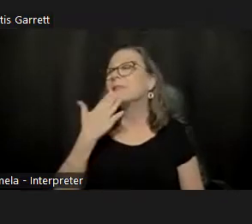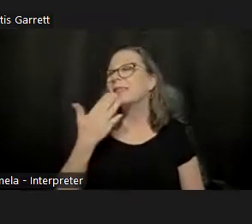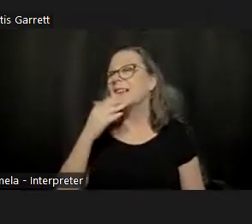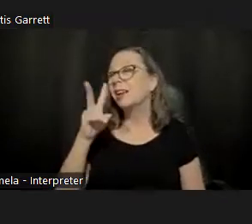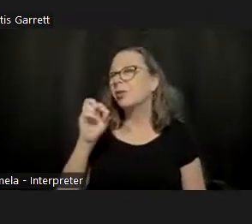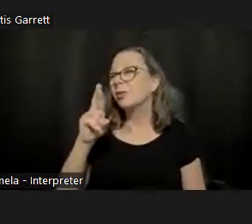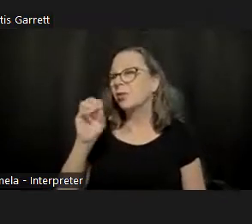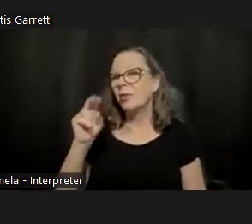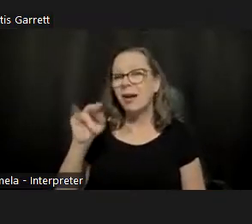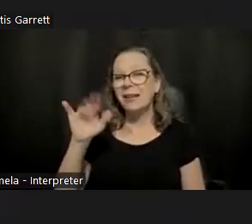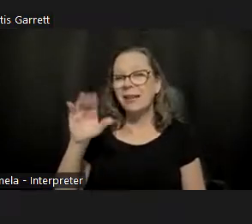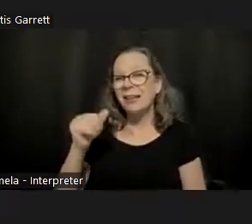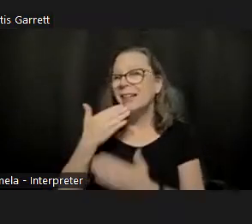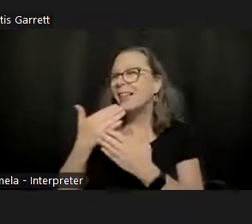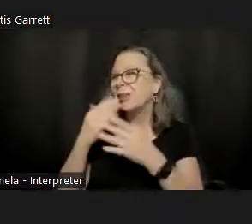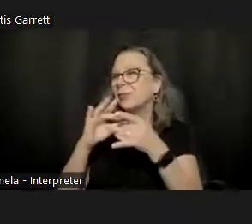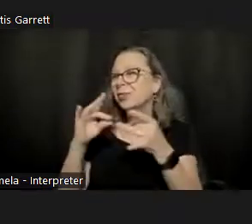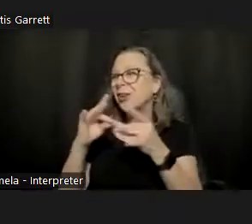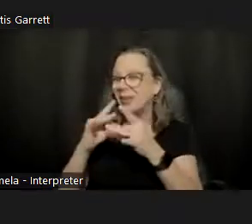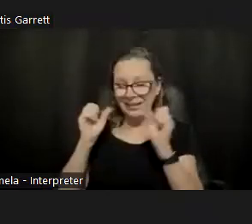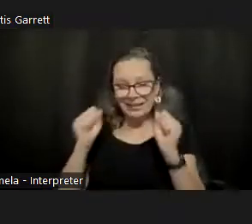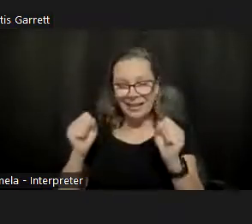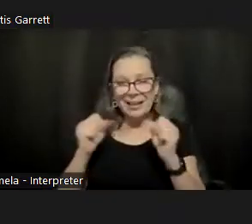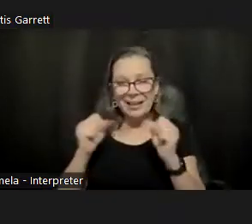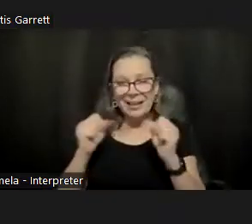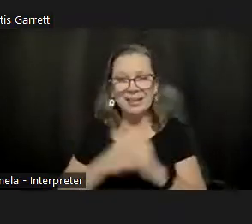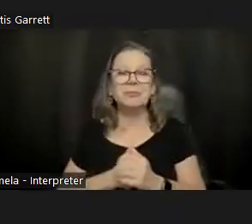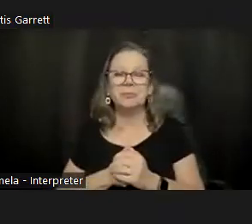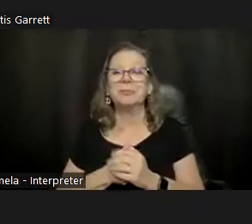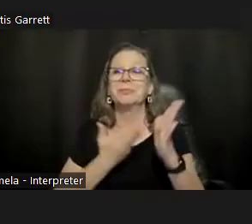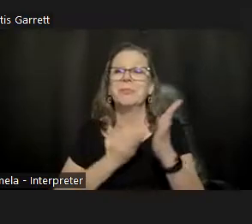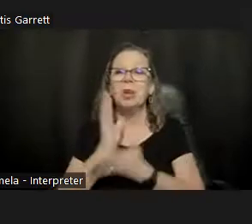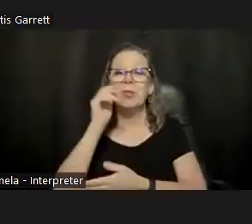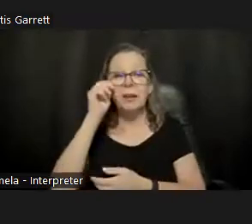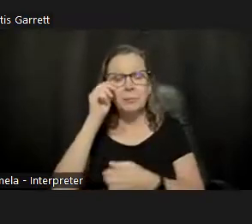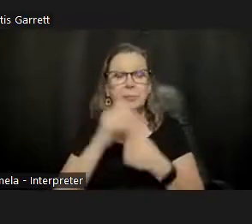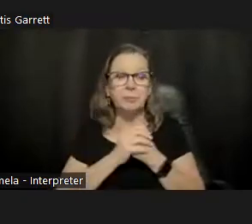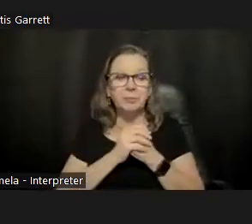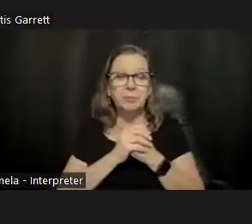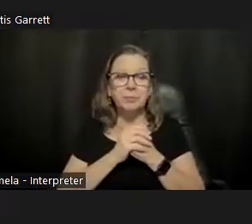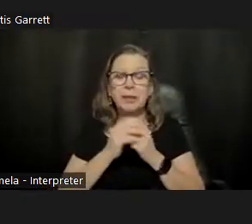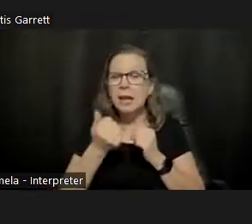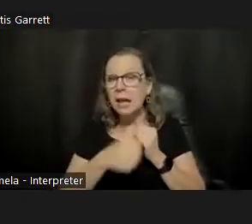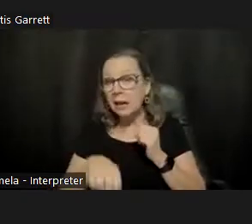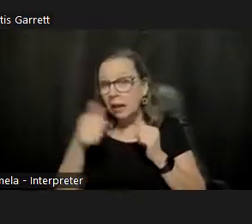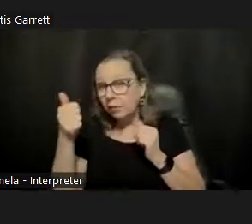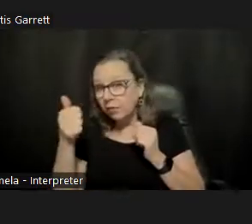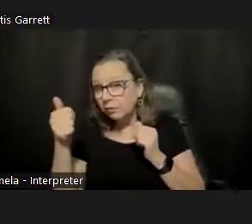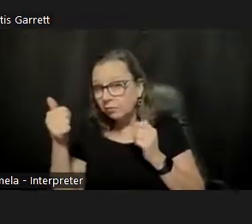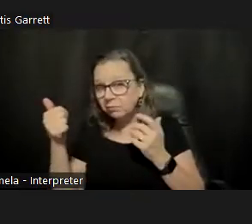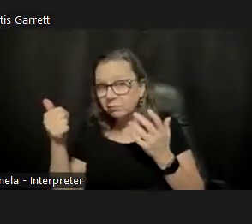Sadie, thank you, Veronica. Thank you for sharing that. Yay. All right. Any